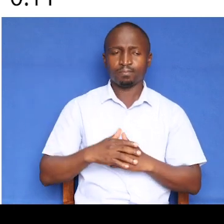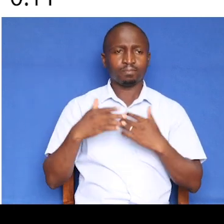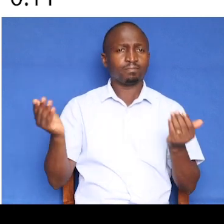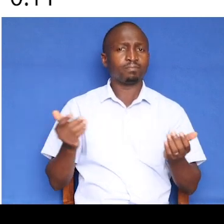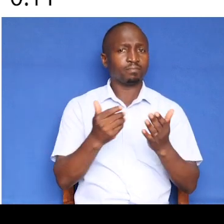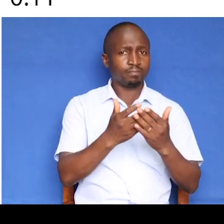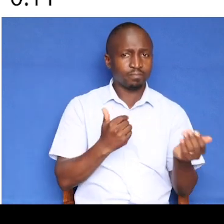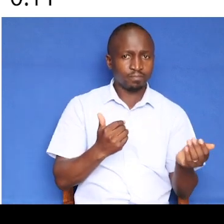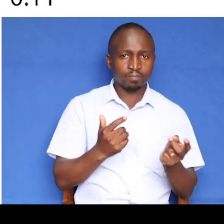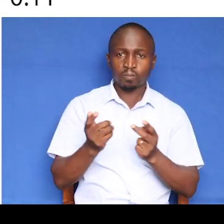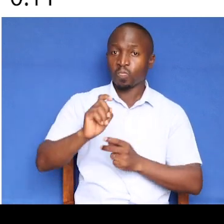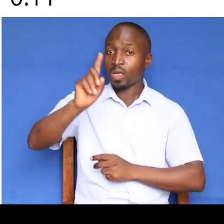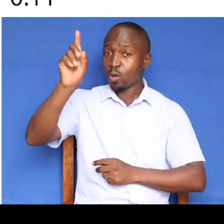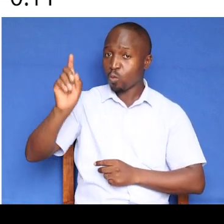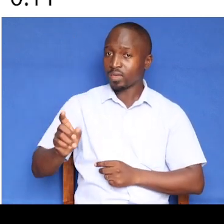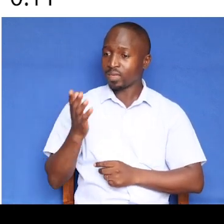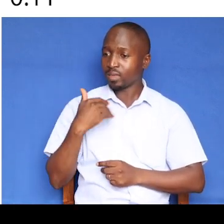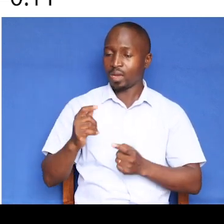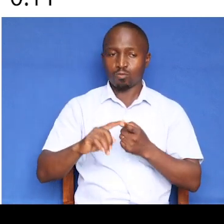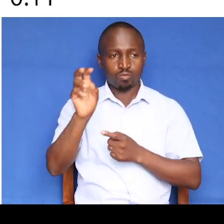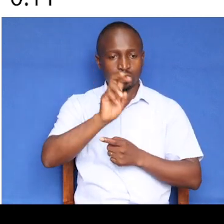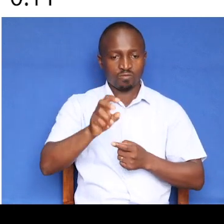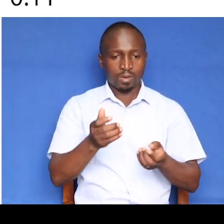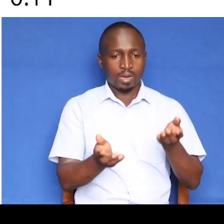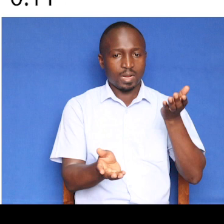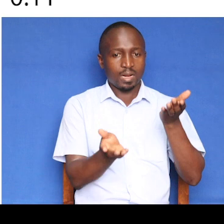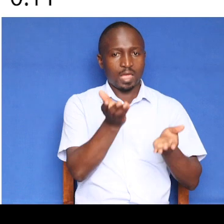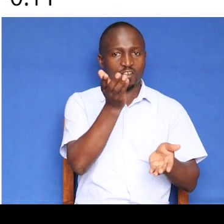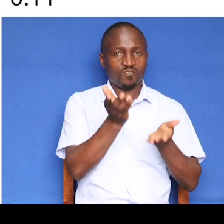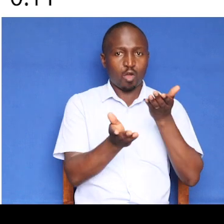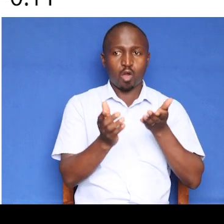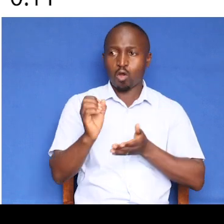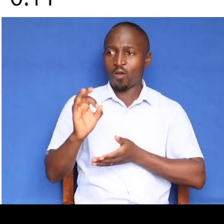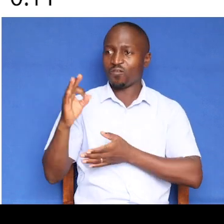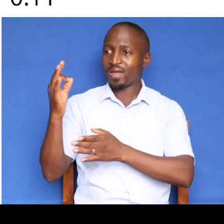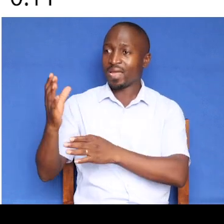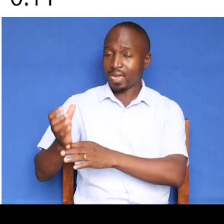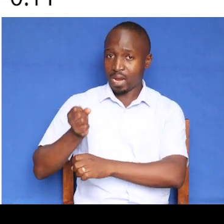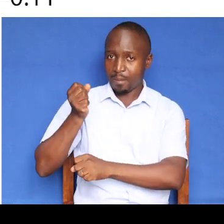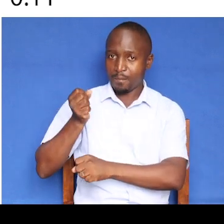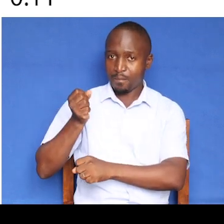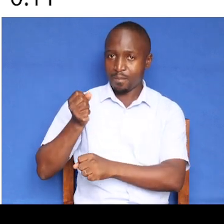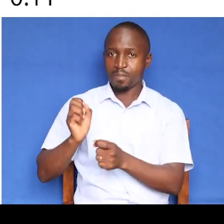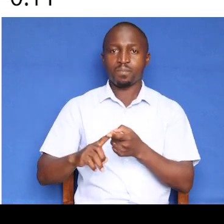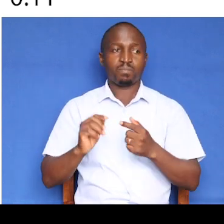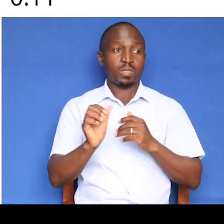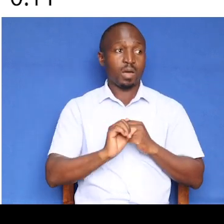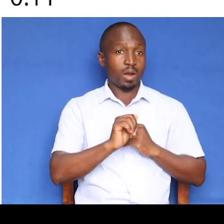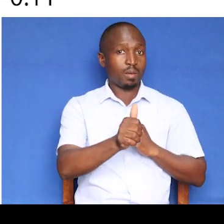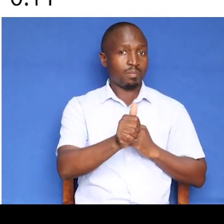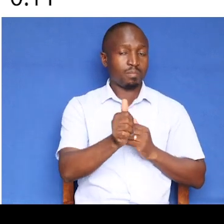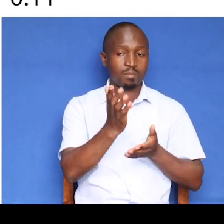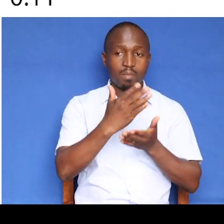So because the question needs to compute level of income, and level of income is